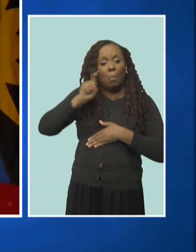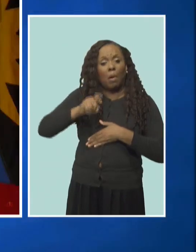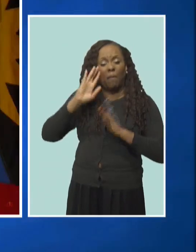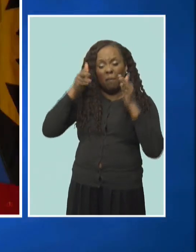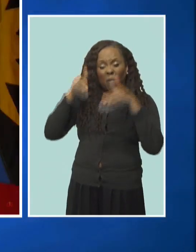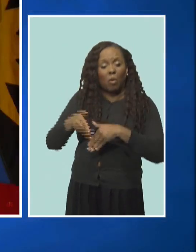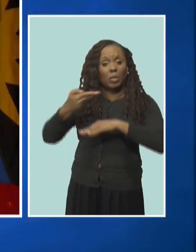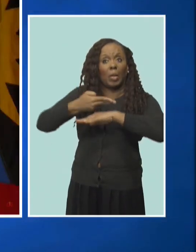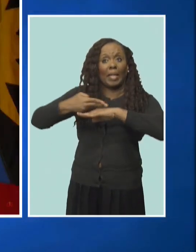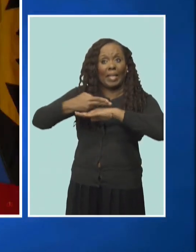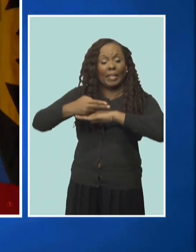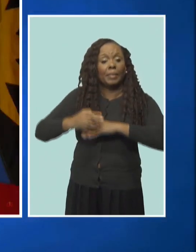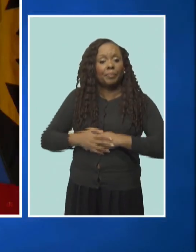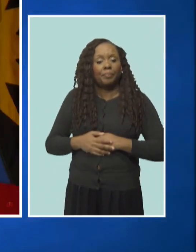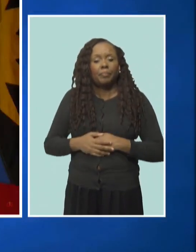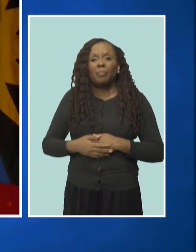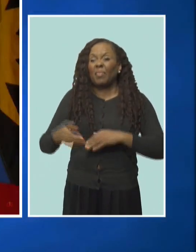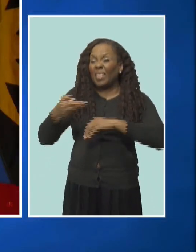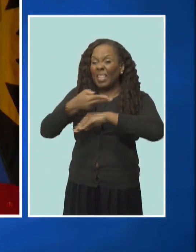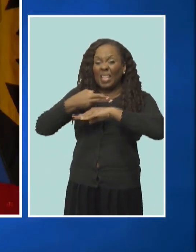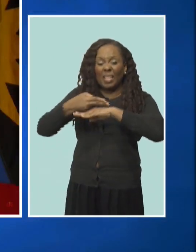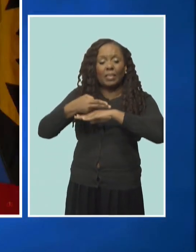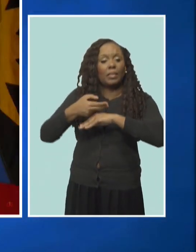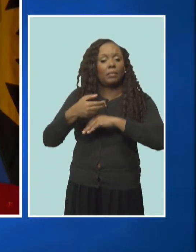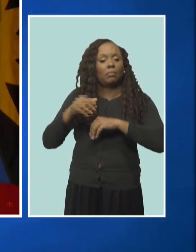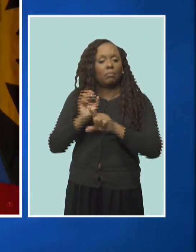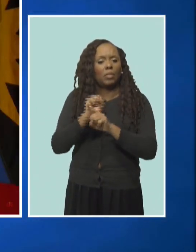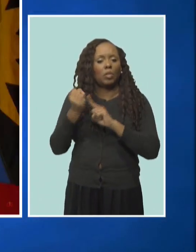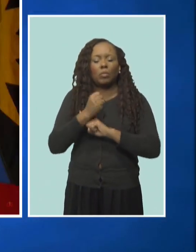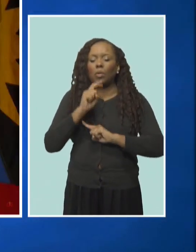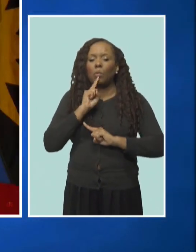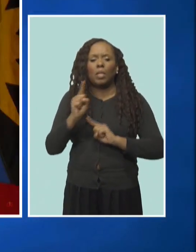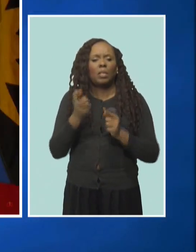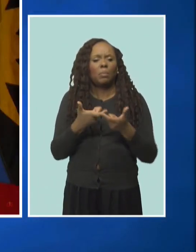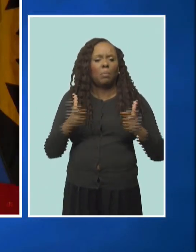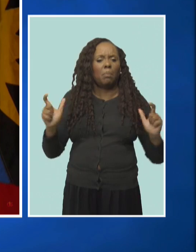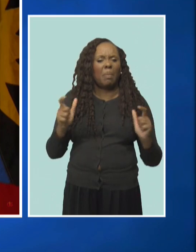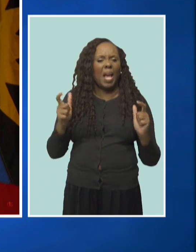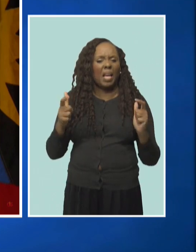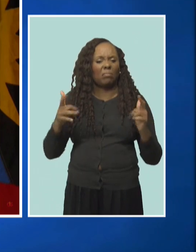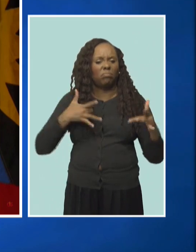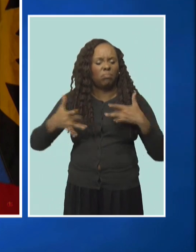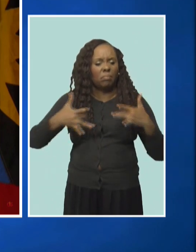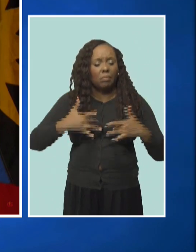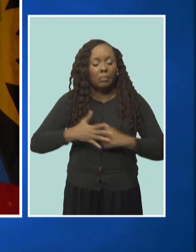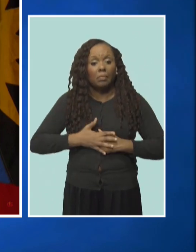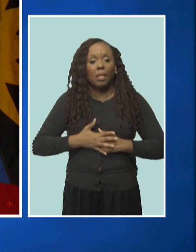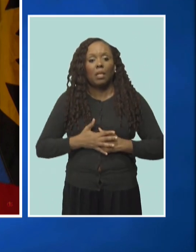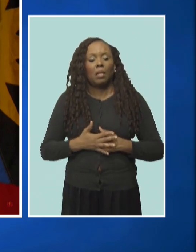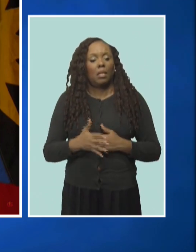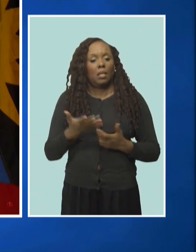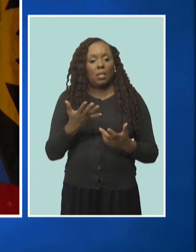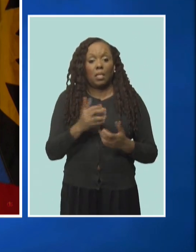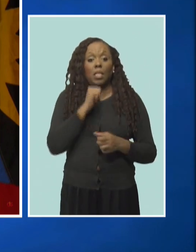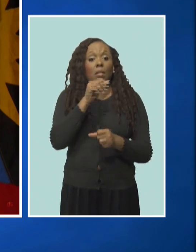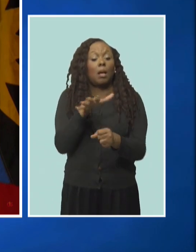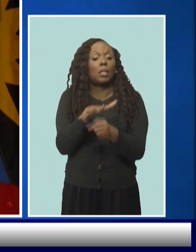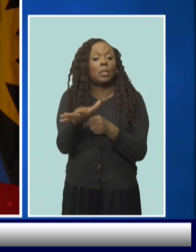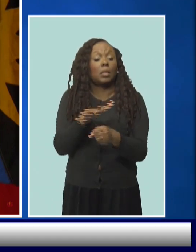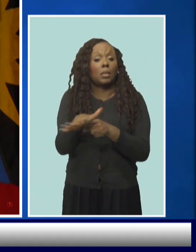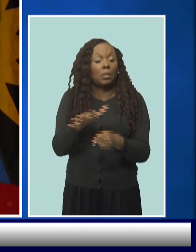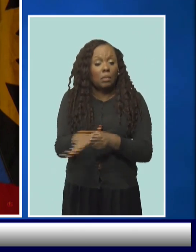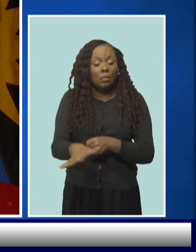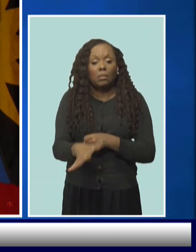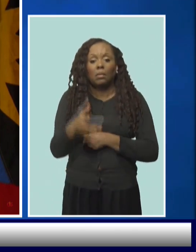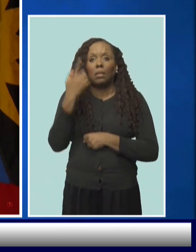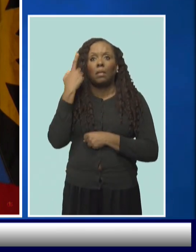Their situation continues to be of major concern to us, and it is not going to be sufficient